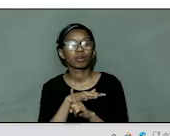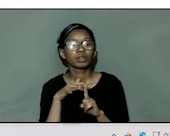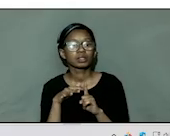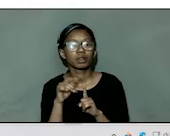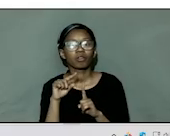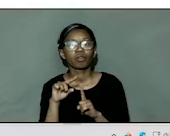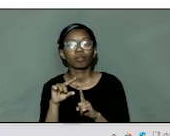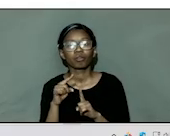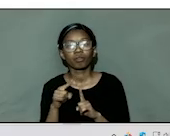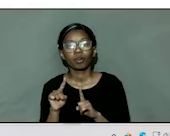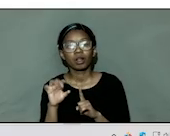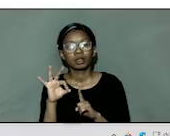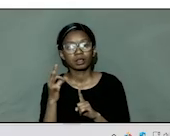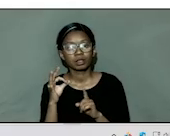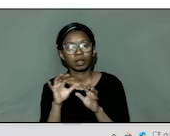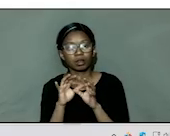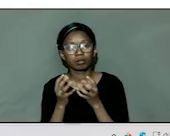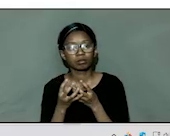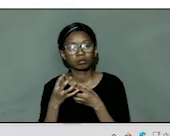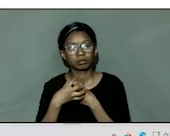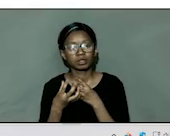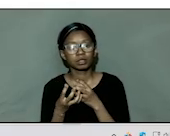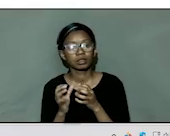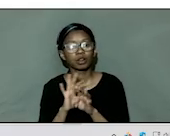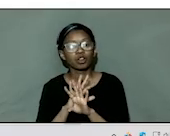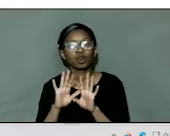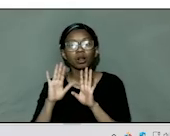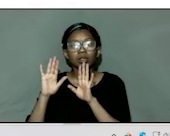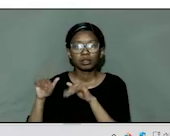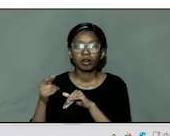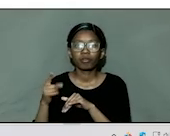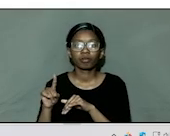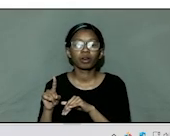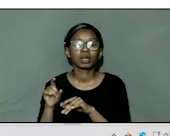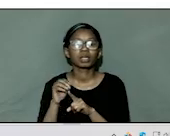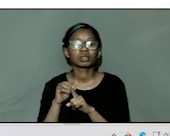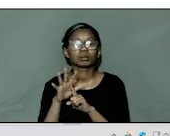it at they will be exposed to different environmental